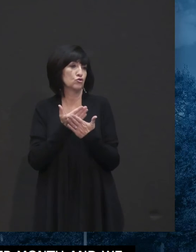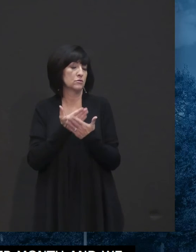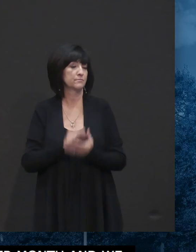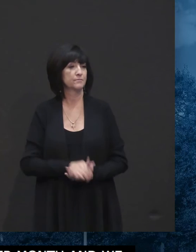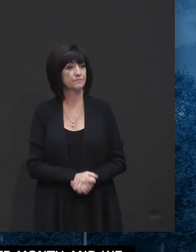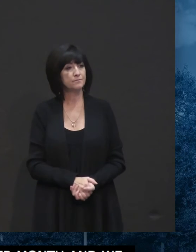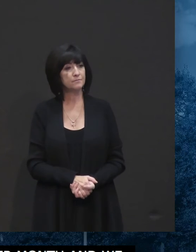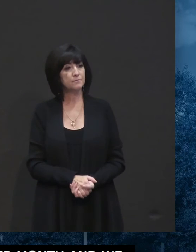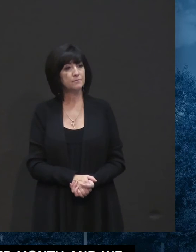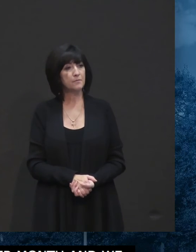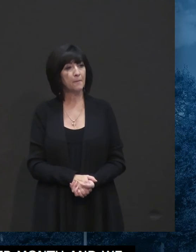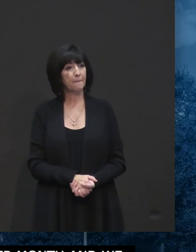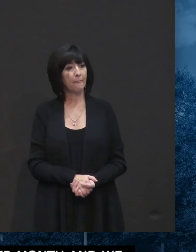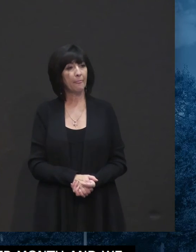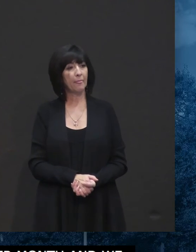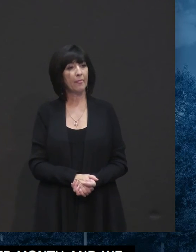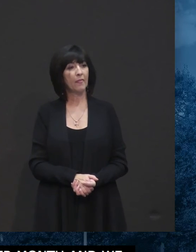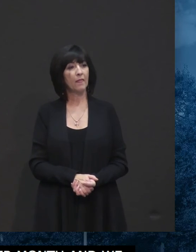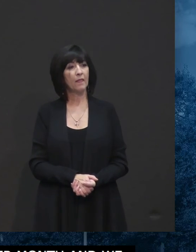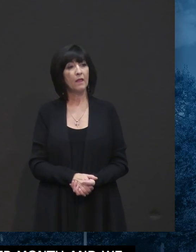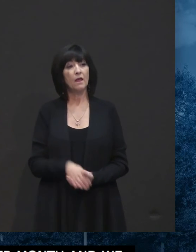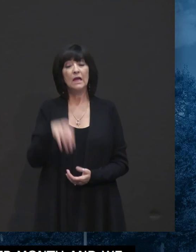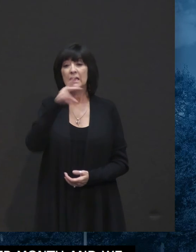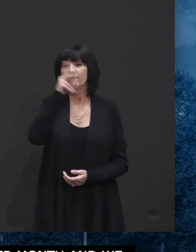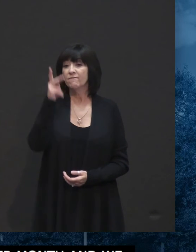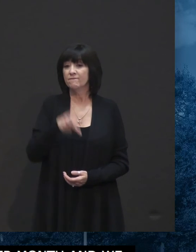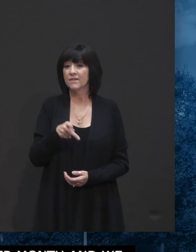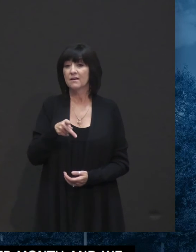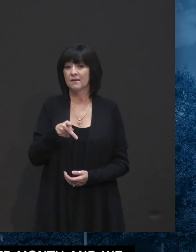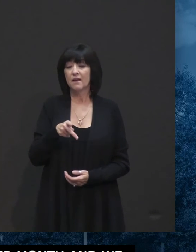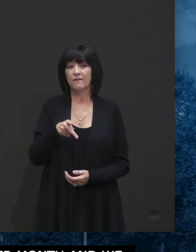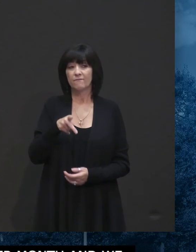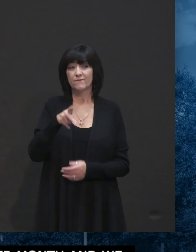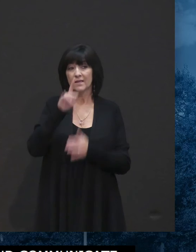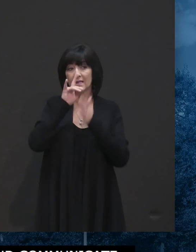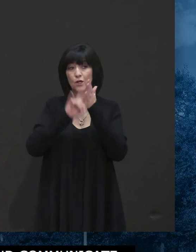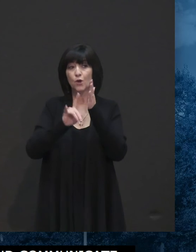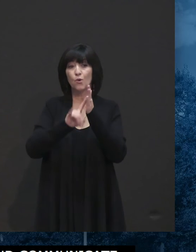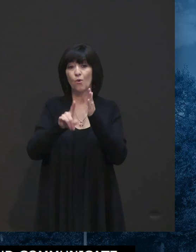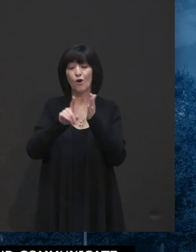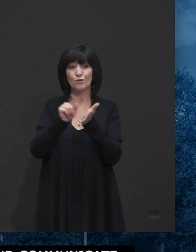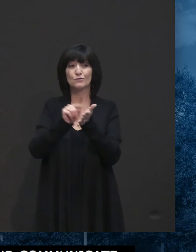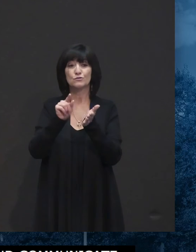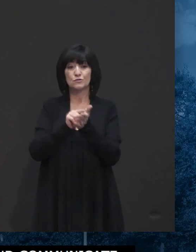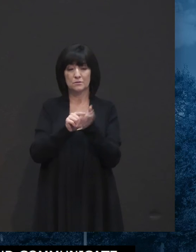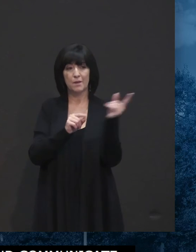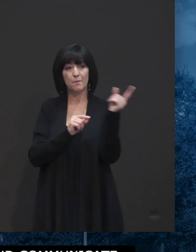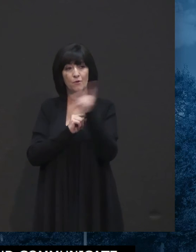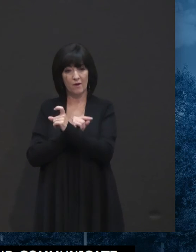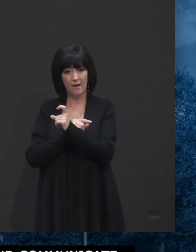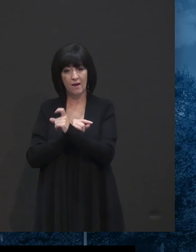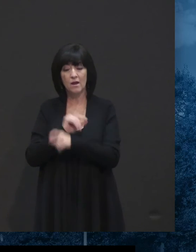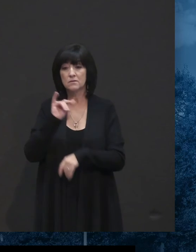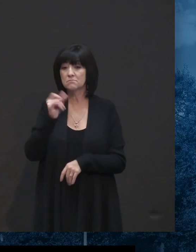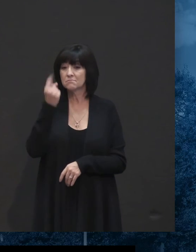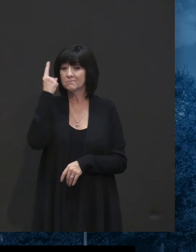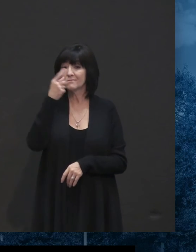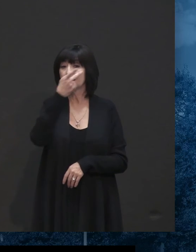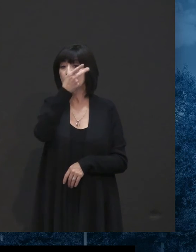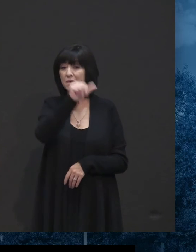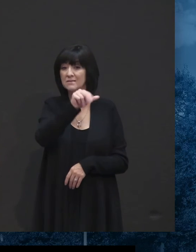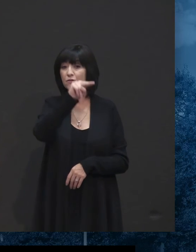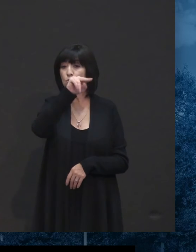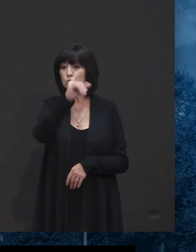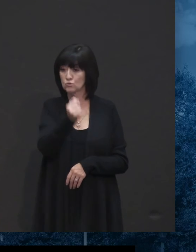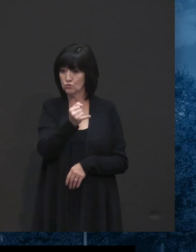Next question's from Rob Torno at the Philadelphia Inquirer. While Pennsylvania and New Jersey have experienced a surge in new cases, Delaware